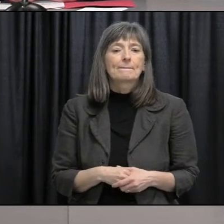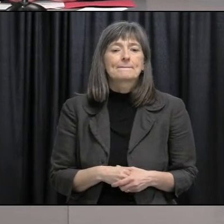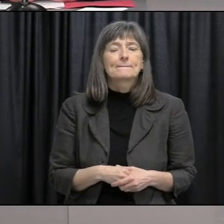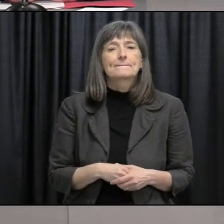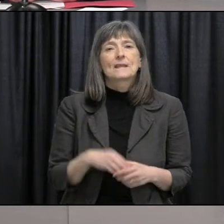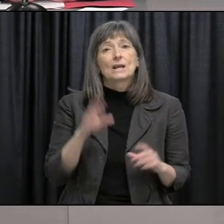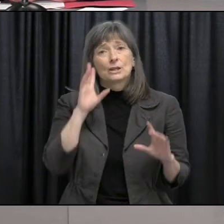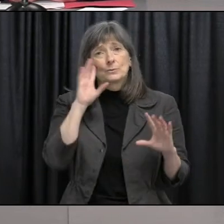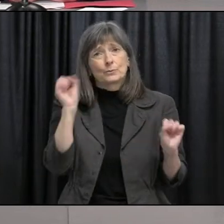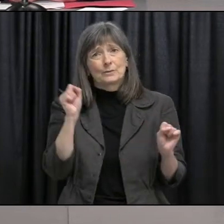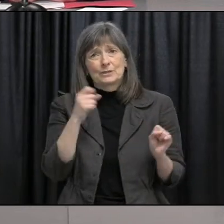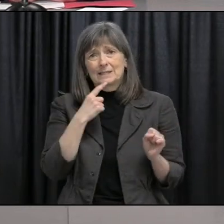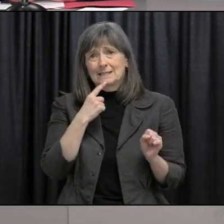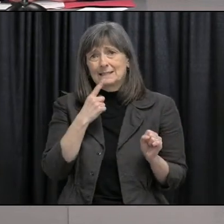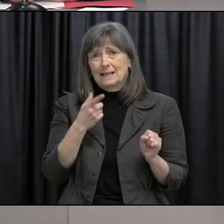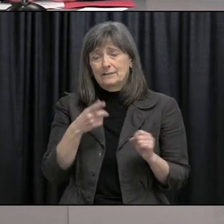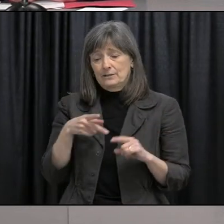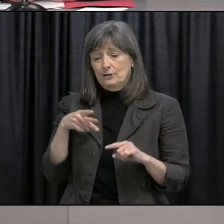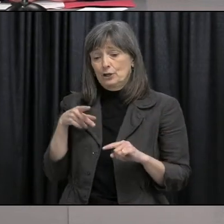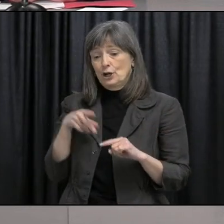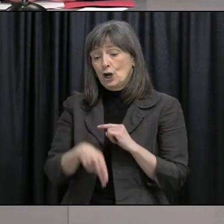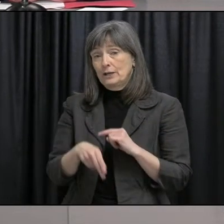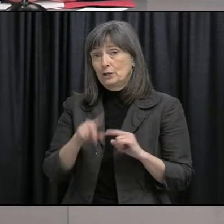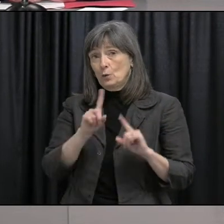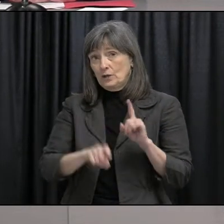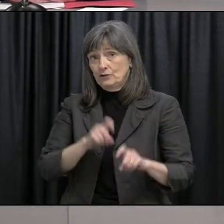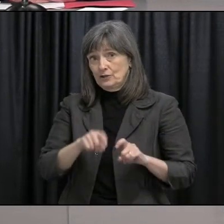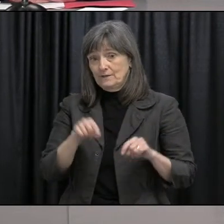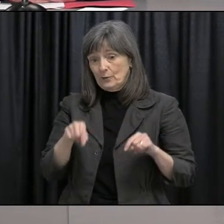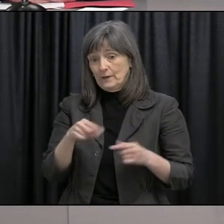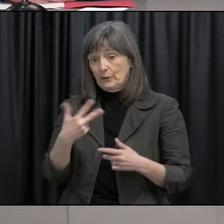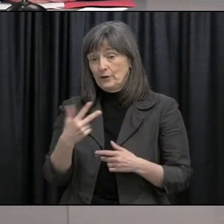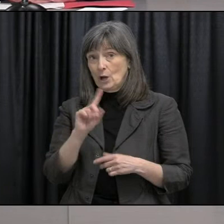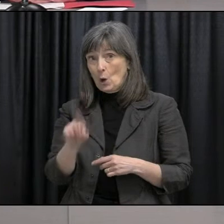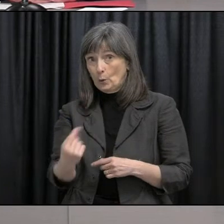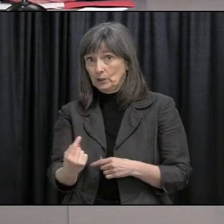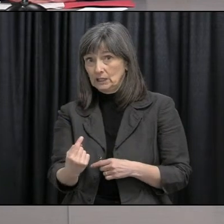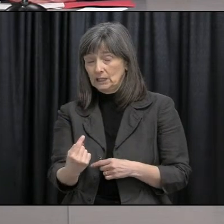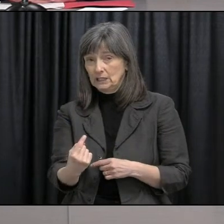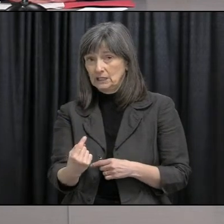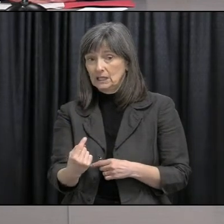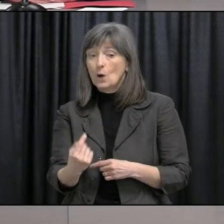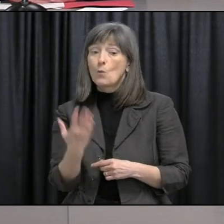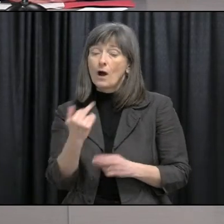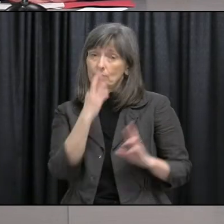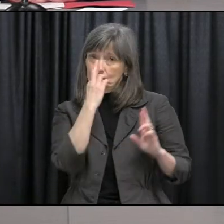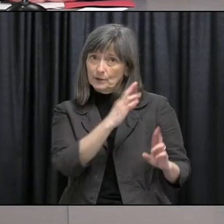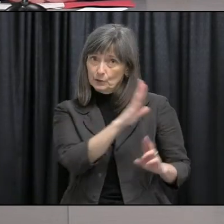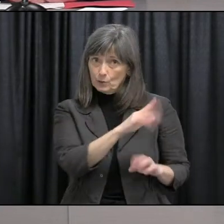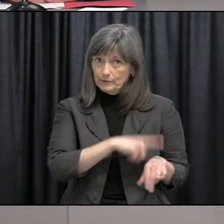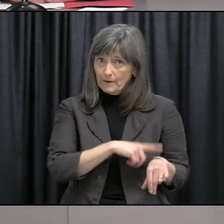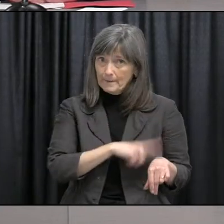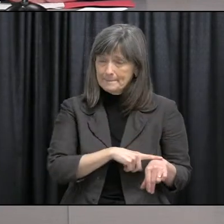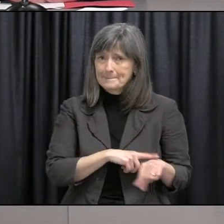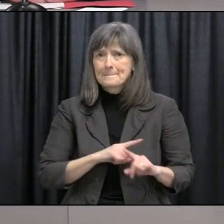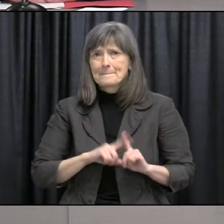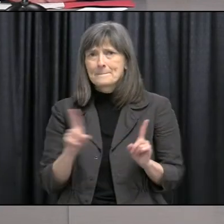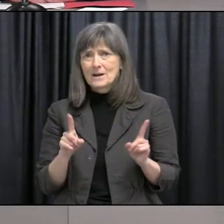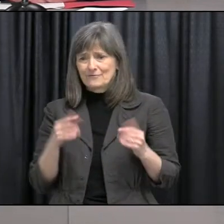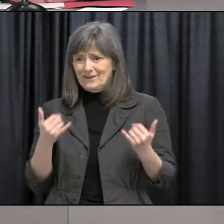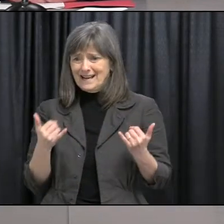have been cut at the briefing is out of respect for your time. Considering this briefing happens just once a week and we are still in a public health